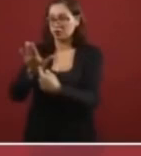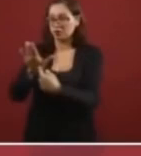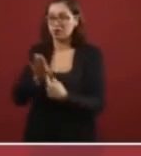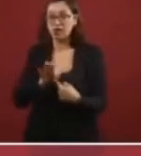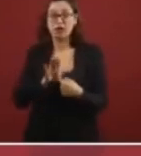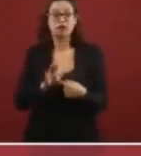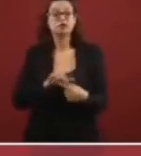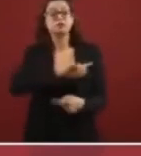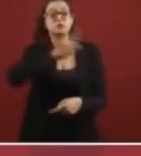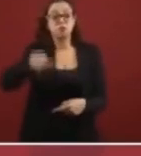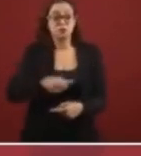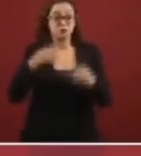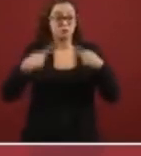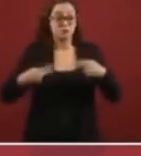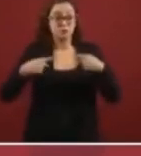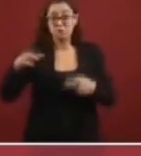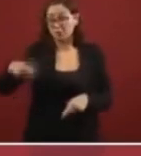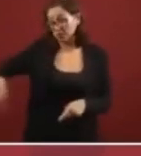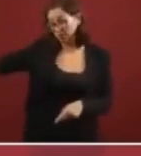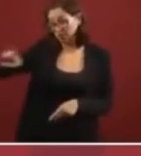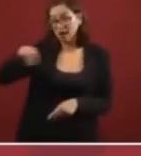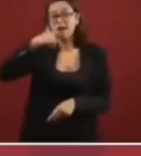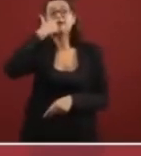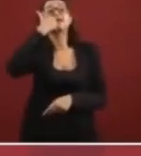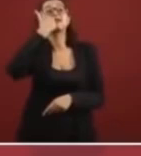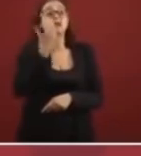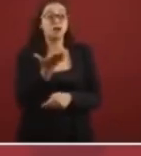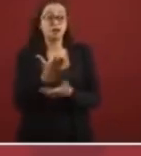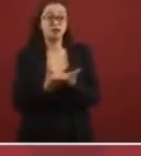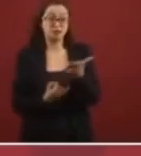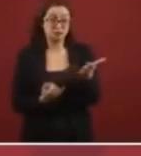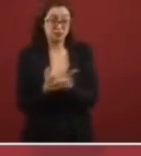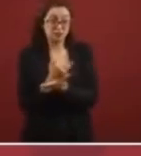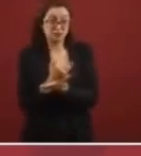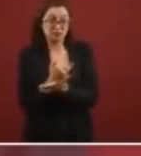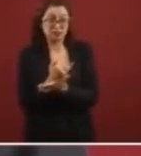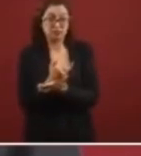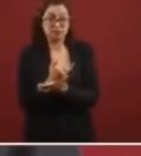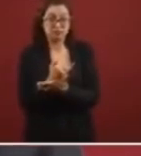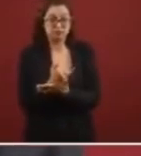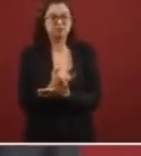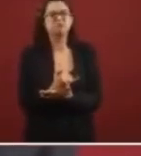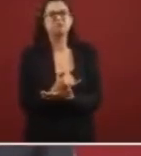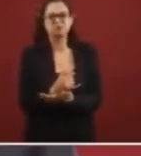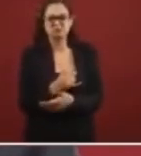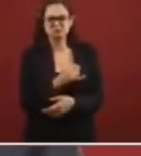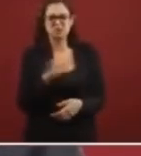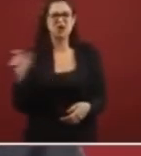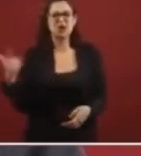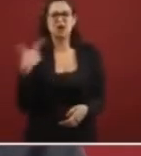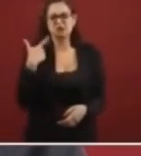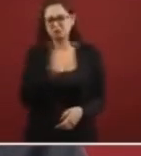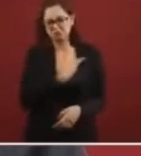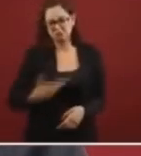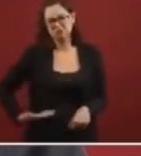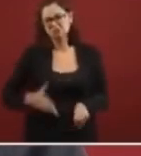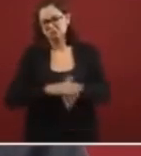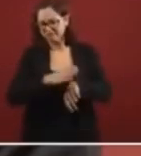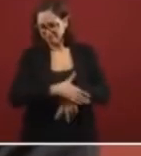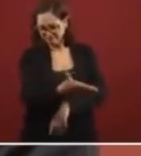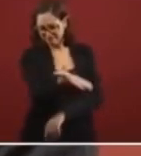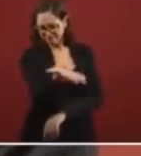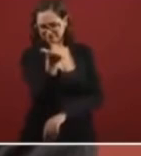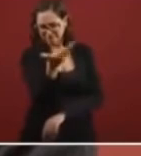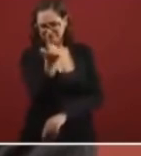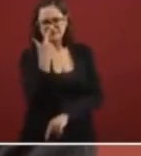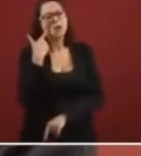people decidía, decided que si se les debía juzgar, that we did need